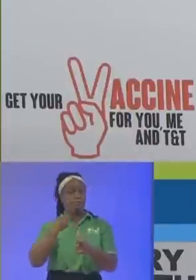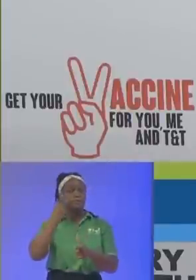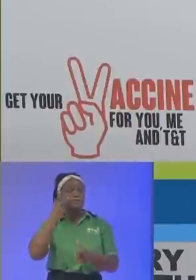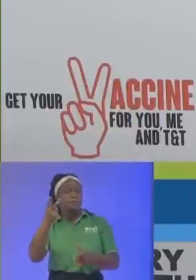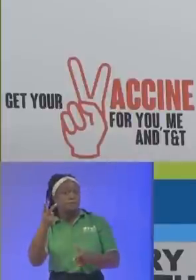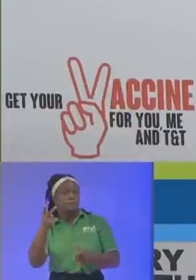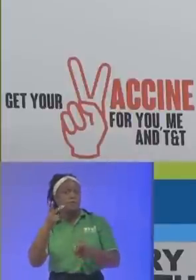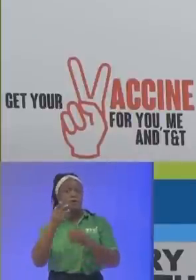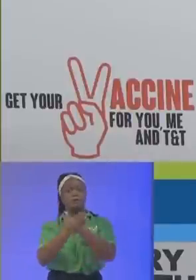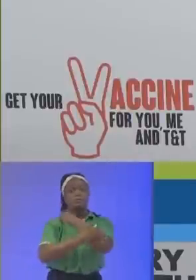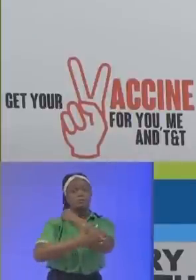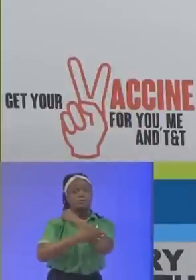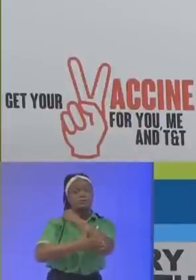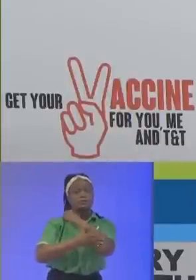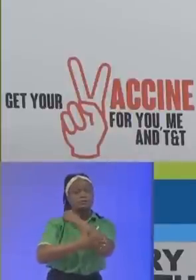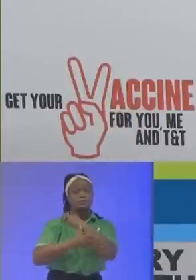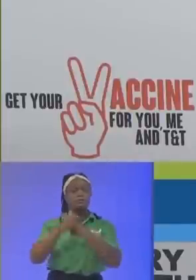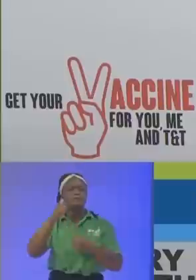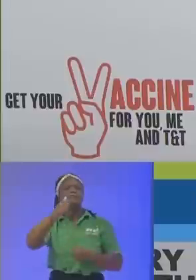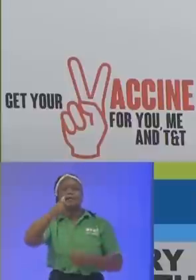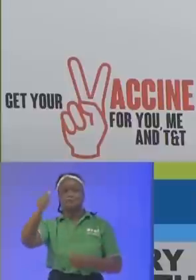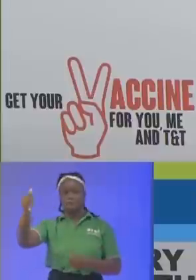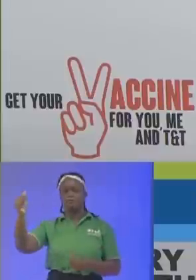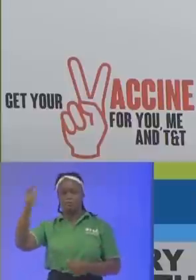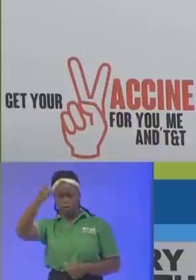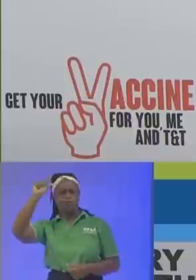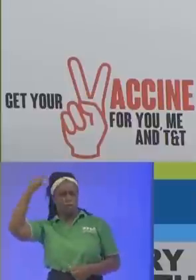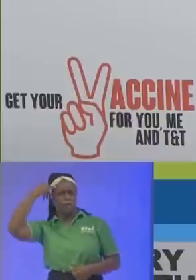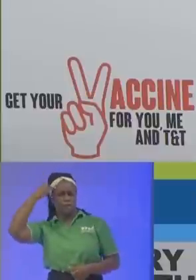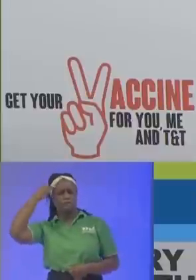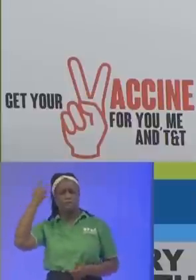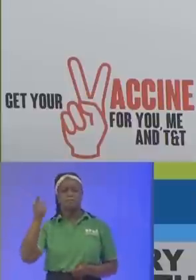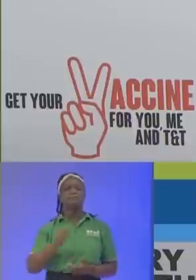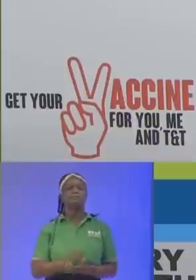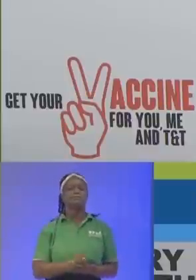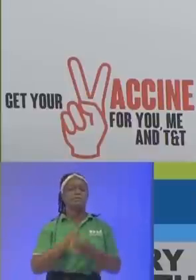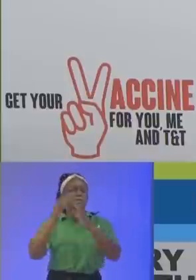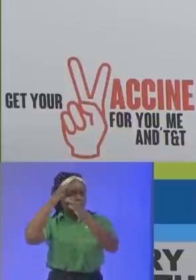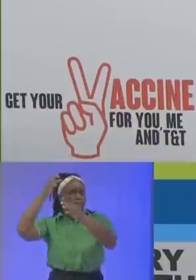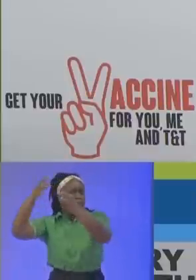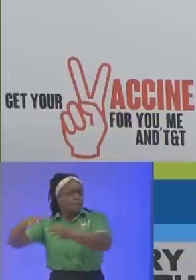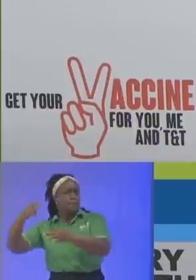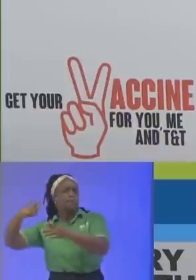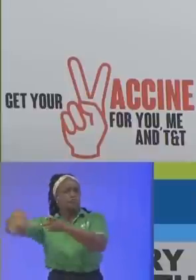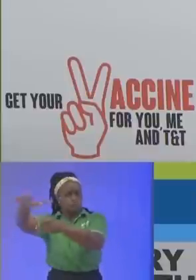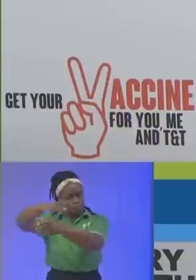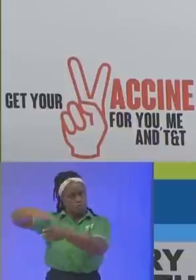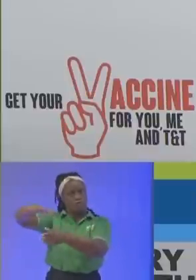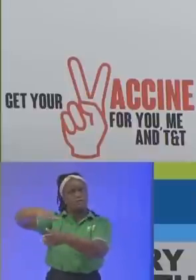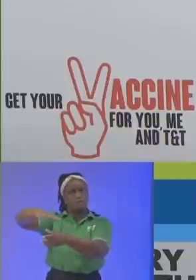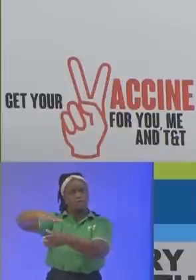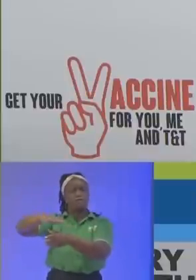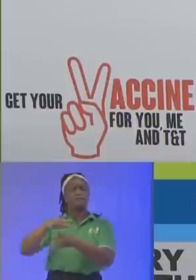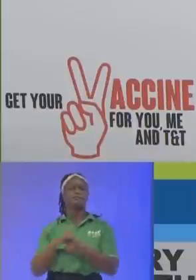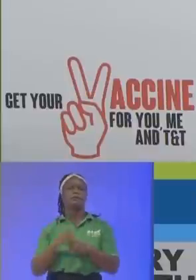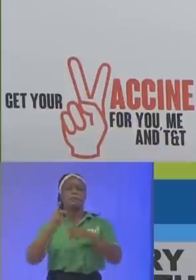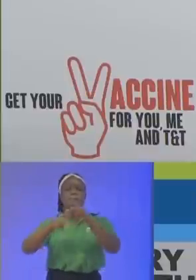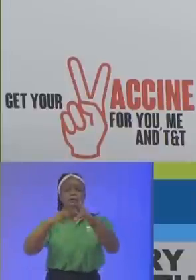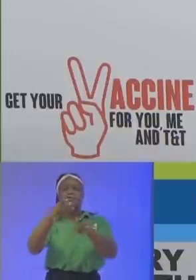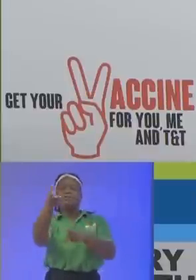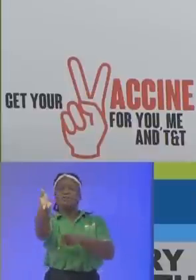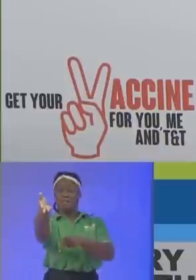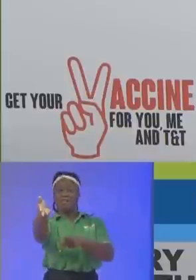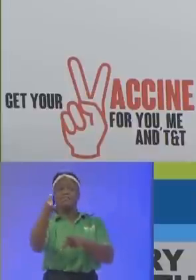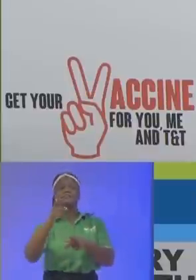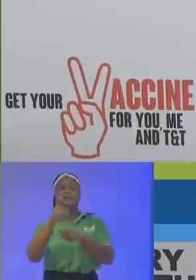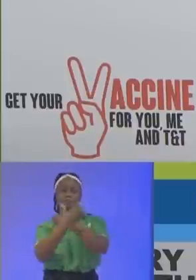sovereign states, so they can make decisions for their population based on their